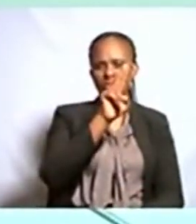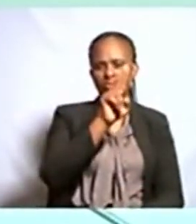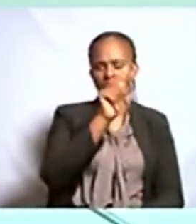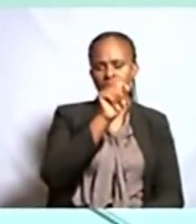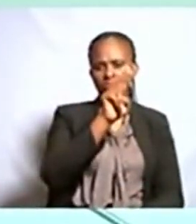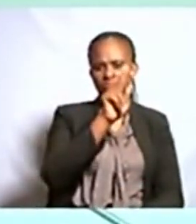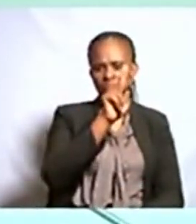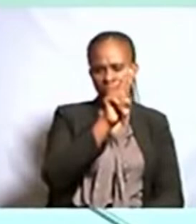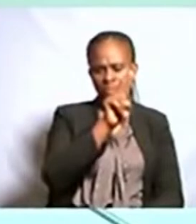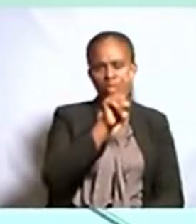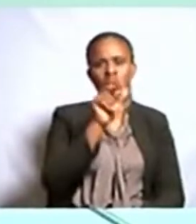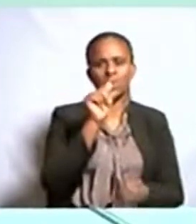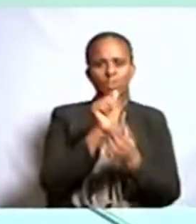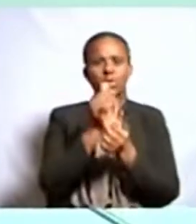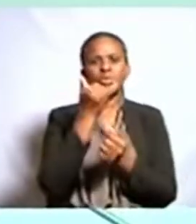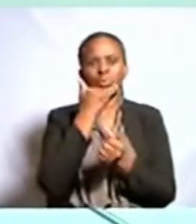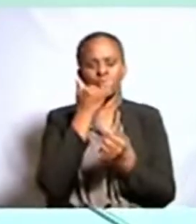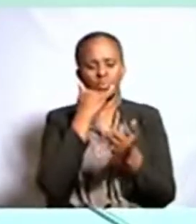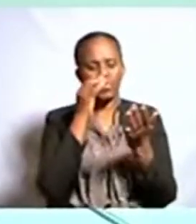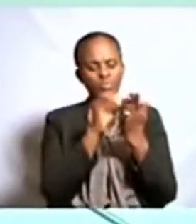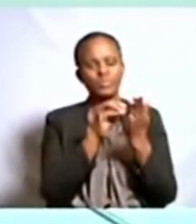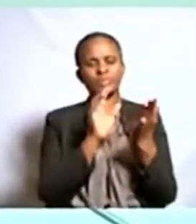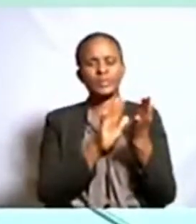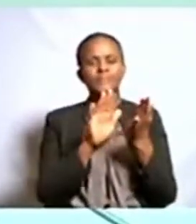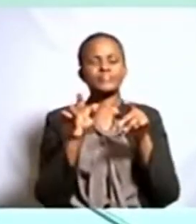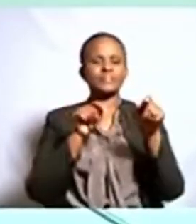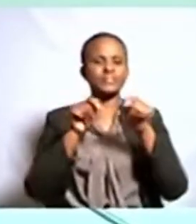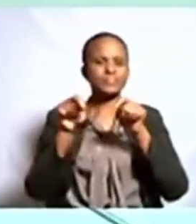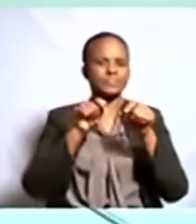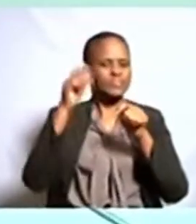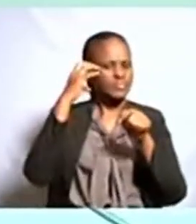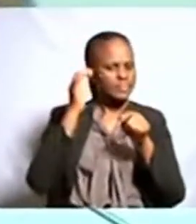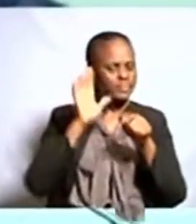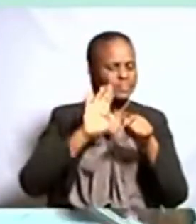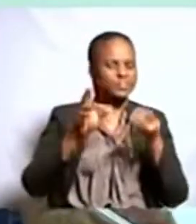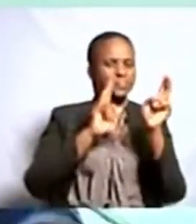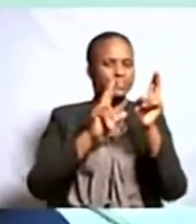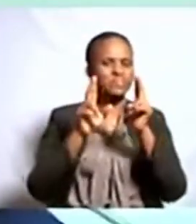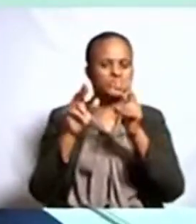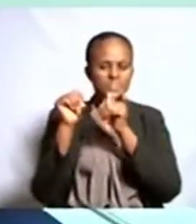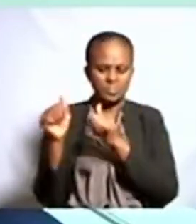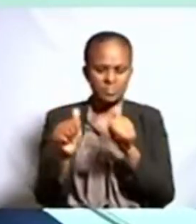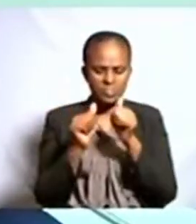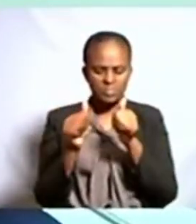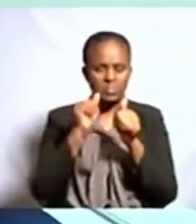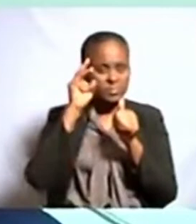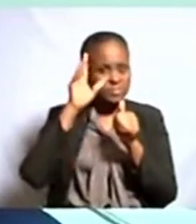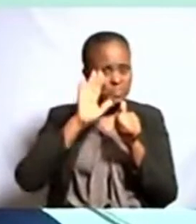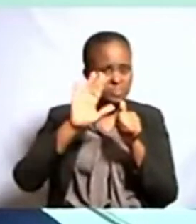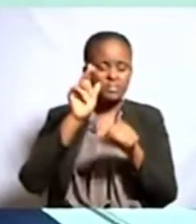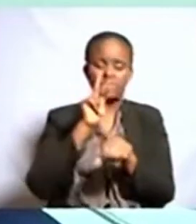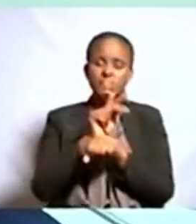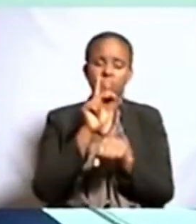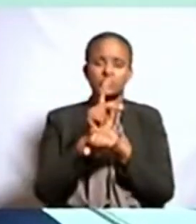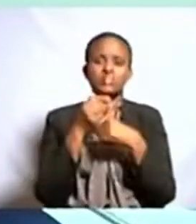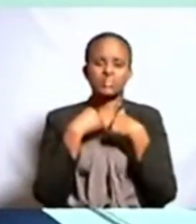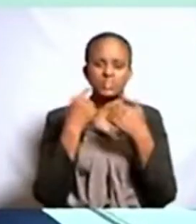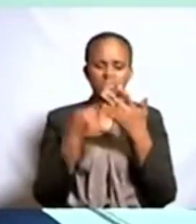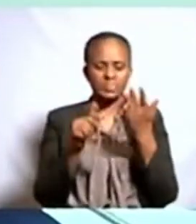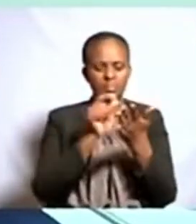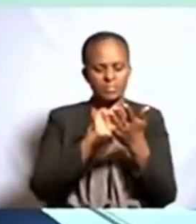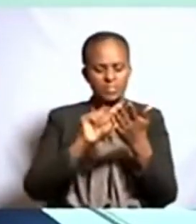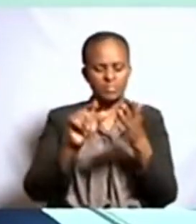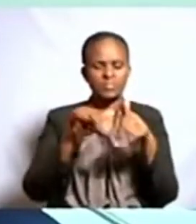vans with wrong specifications. Controlling officer's response: corrective action. The ministry through the project has written